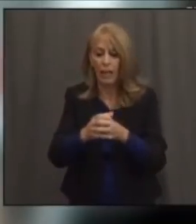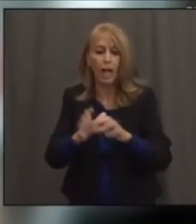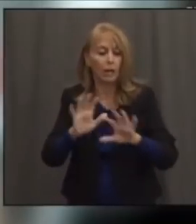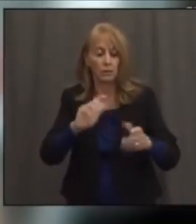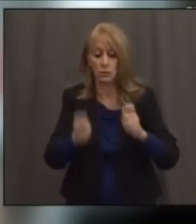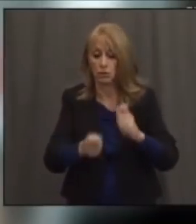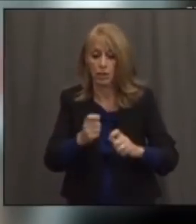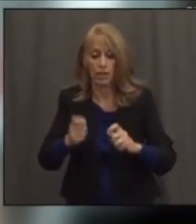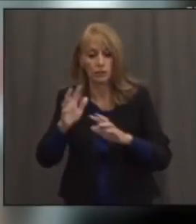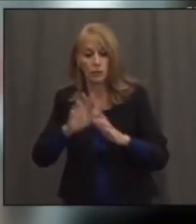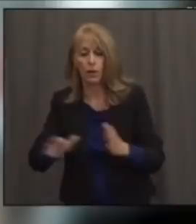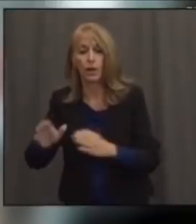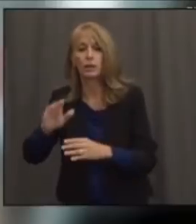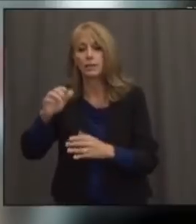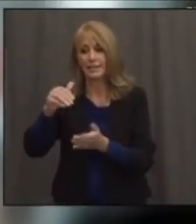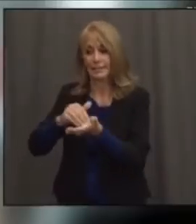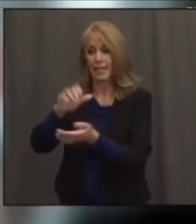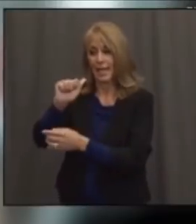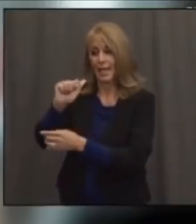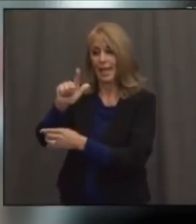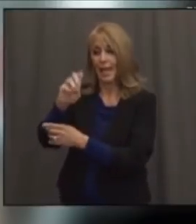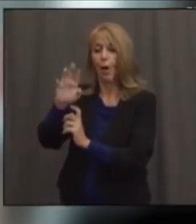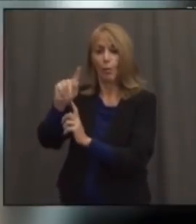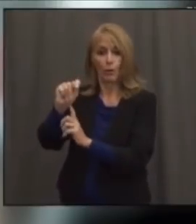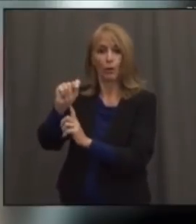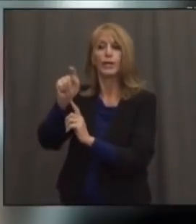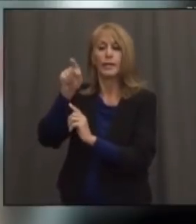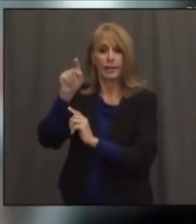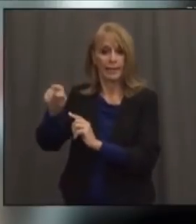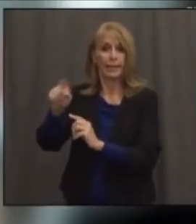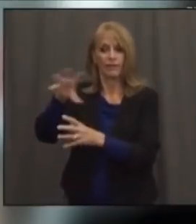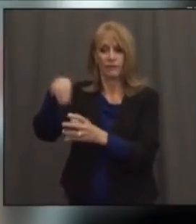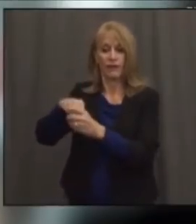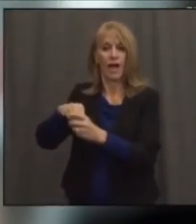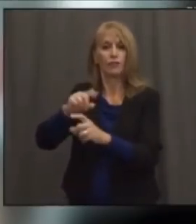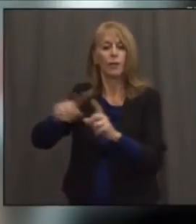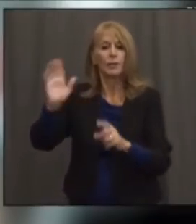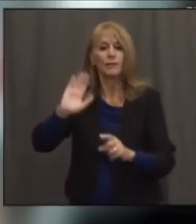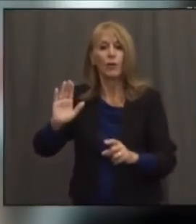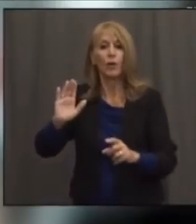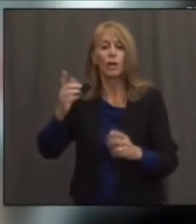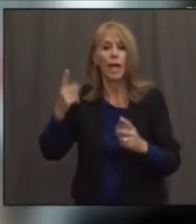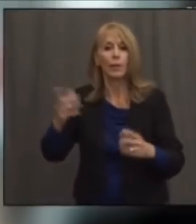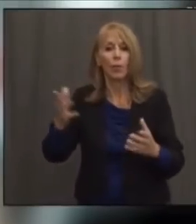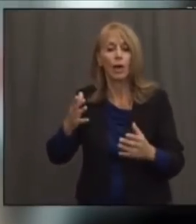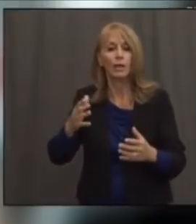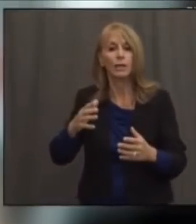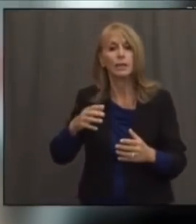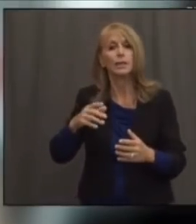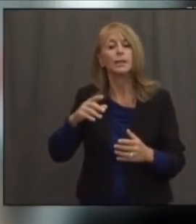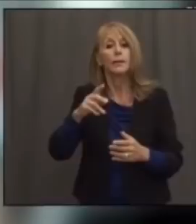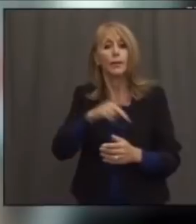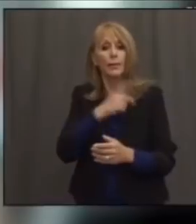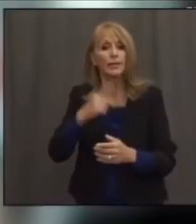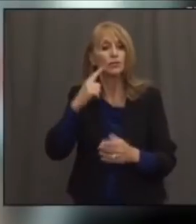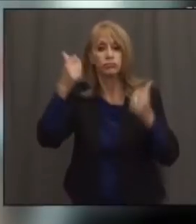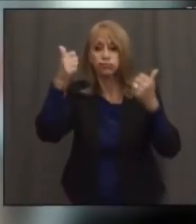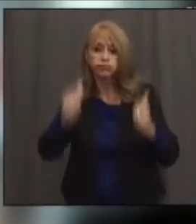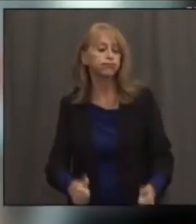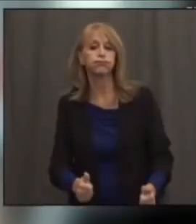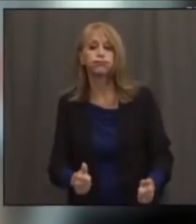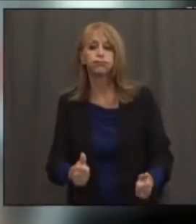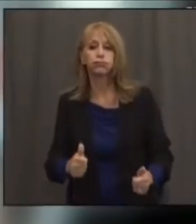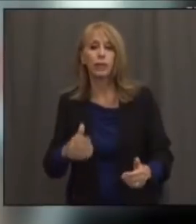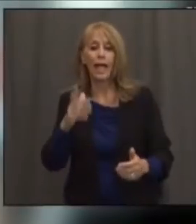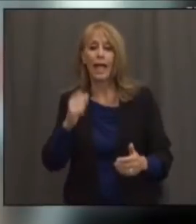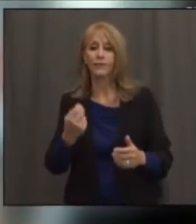Albert was on the front lines of this, so I'm going to turn to him, but doctors early on were describing situations where patients would suddenly decompensate and